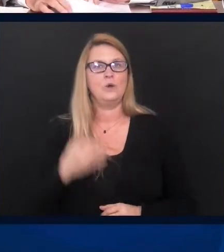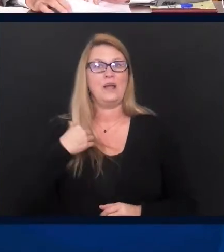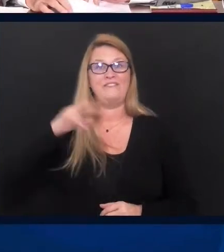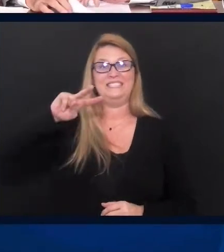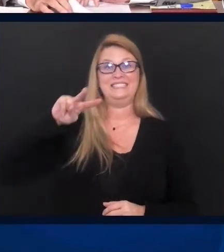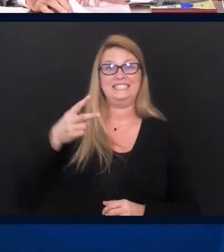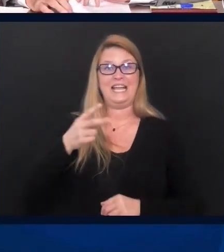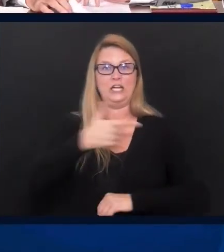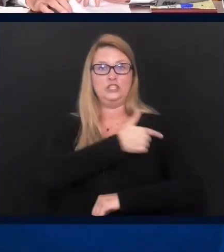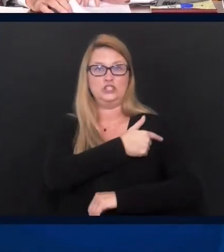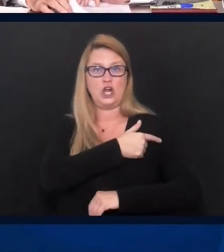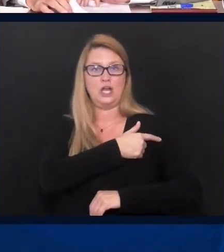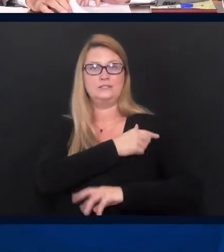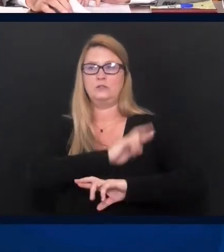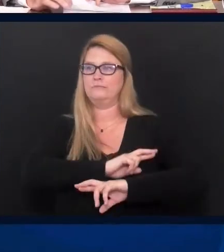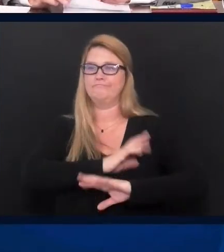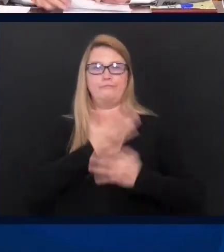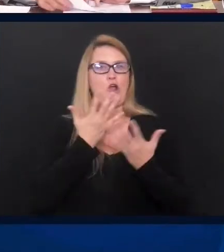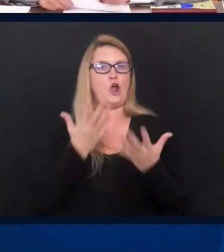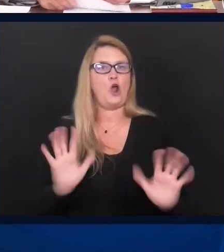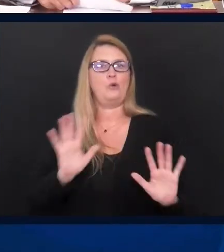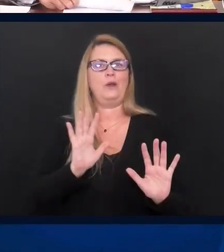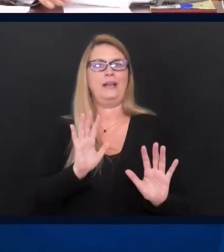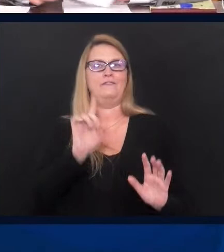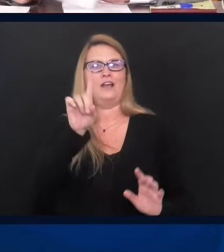round shots in those people's arms of